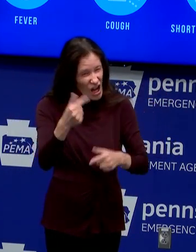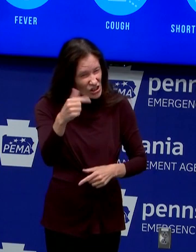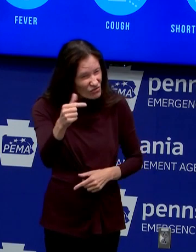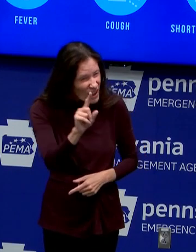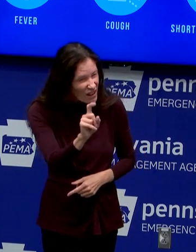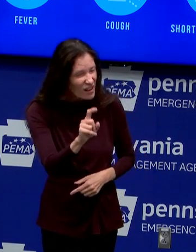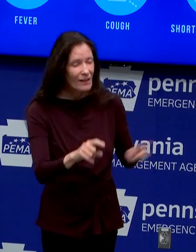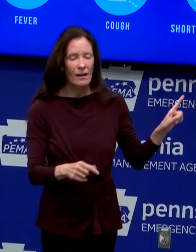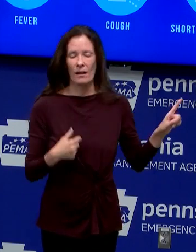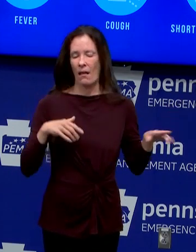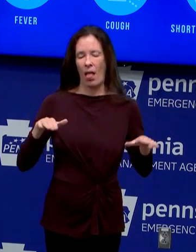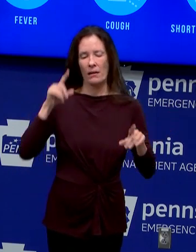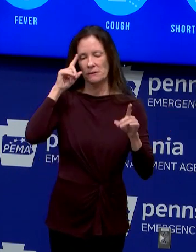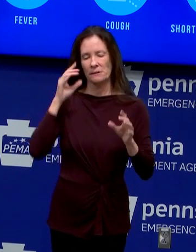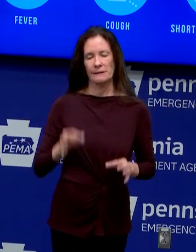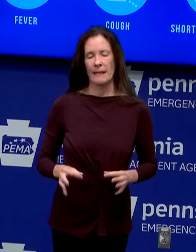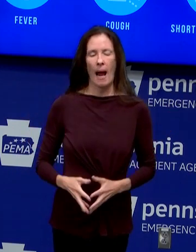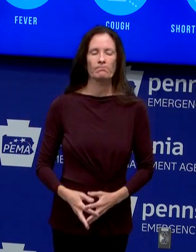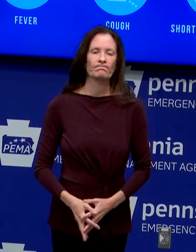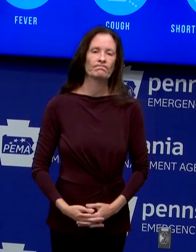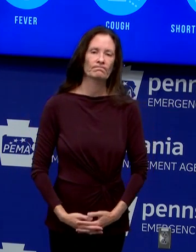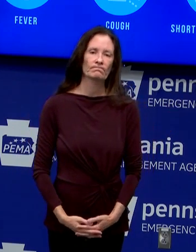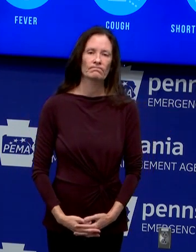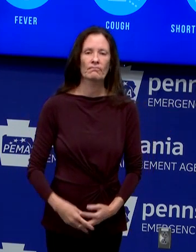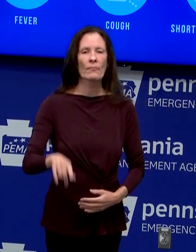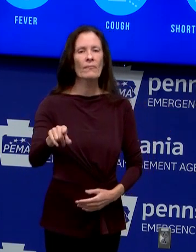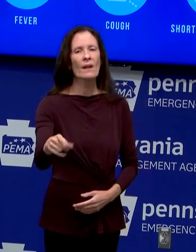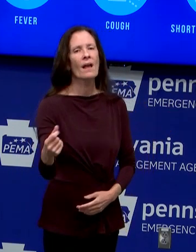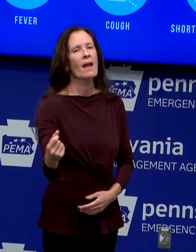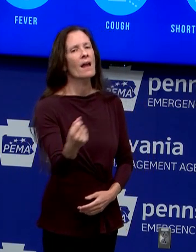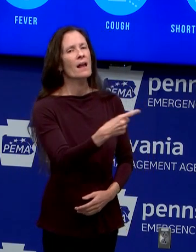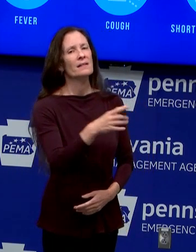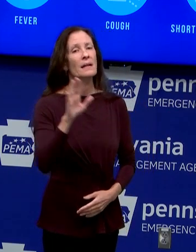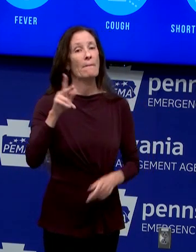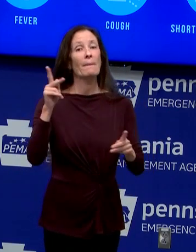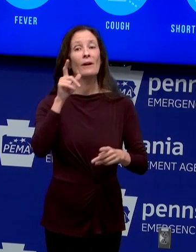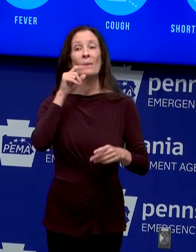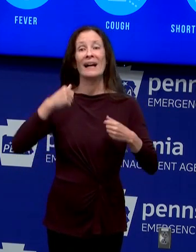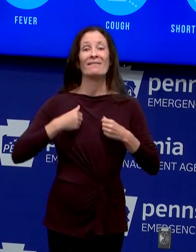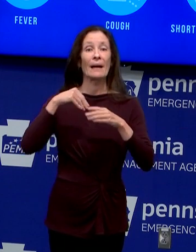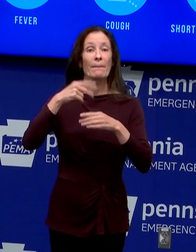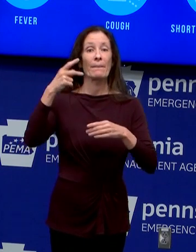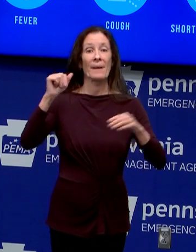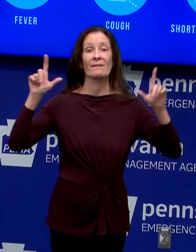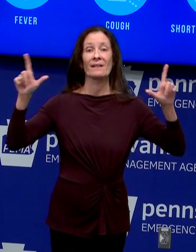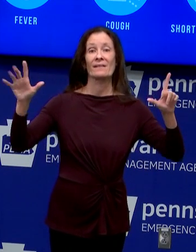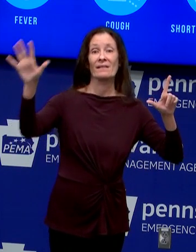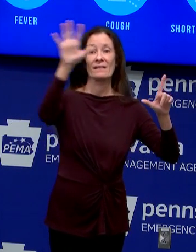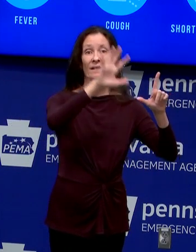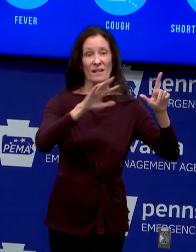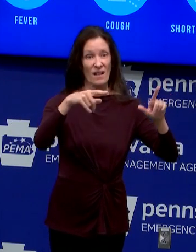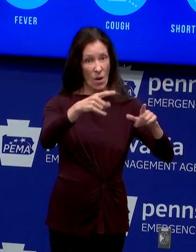From WKOK, are residents expected to help enforce the new rules in the yellow phase? If so, to whom should they direct